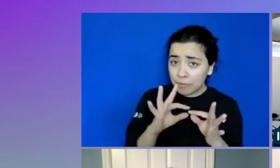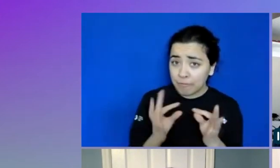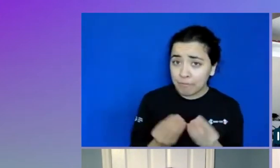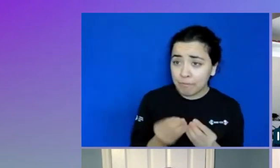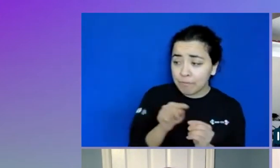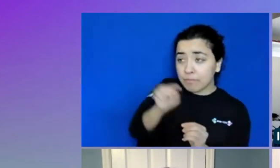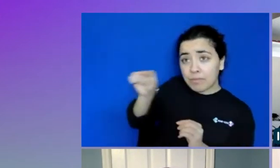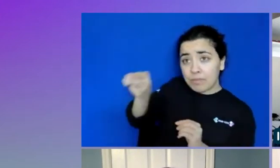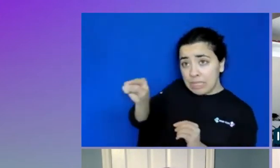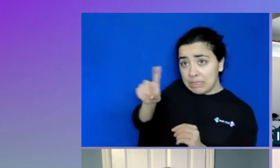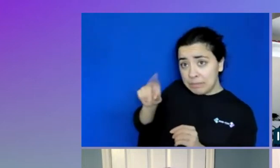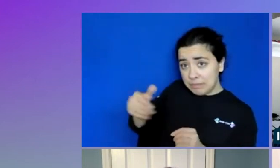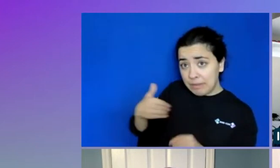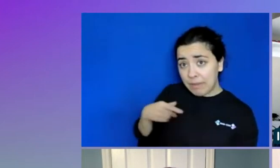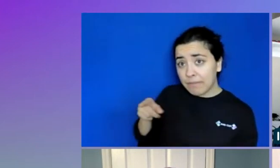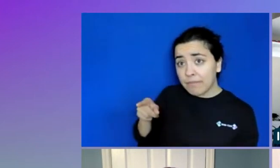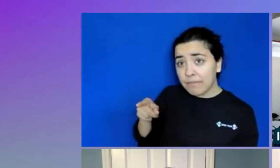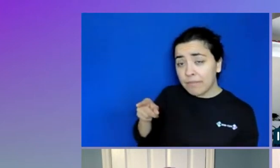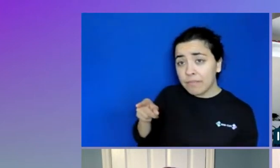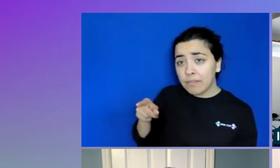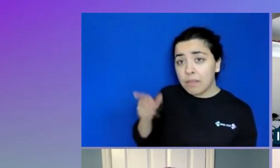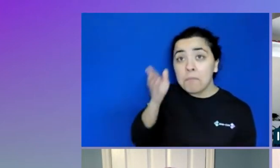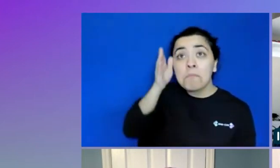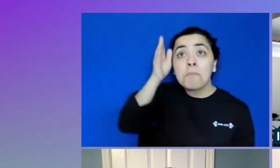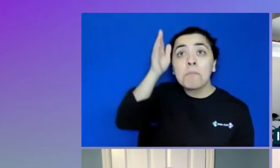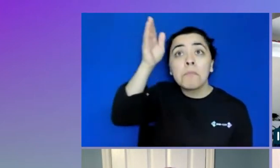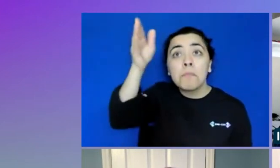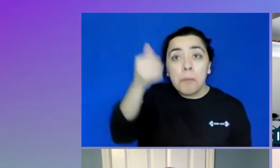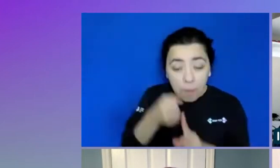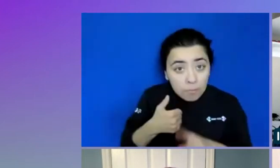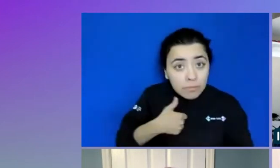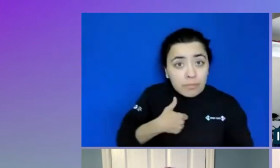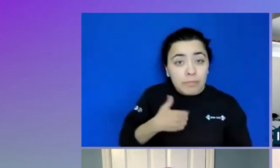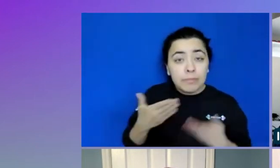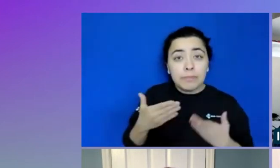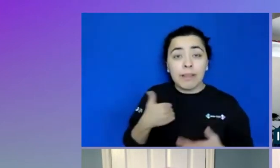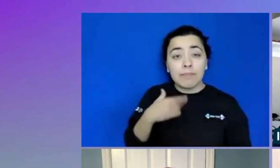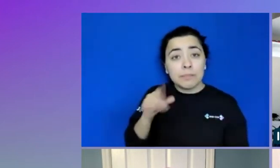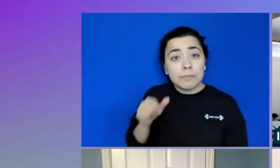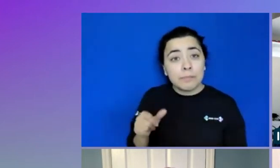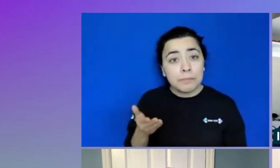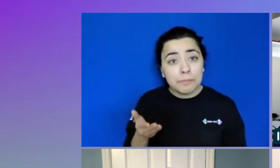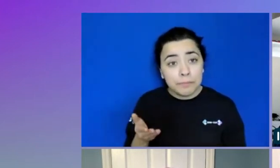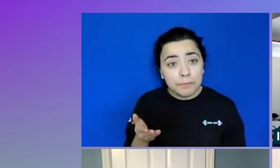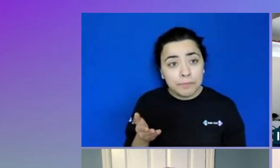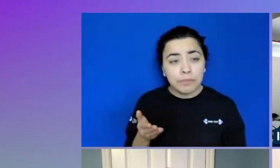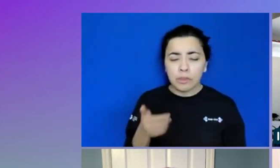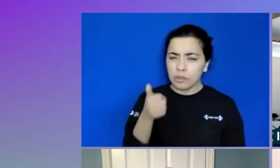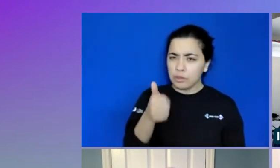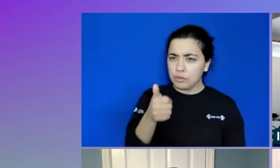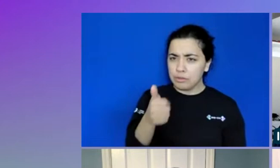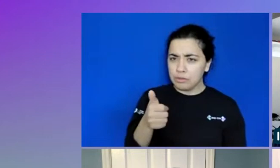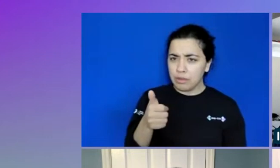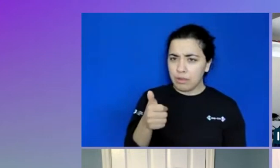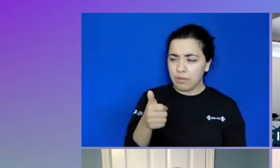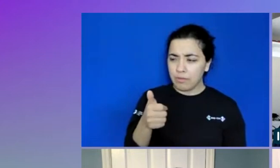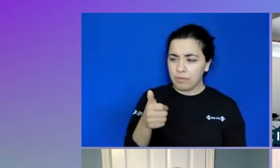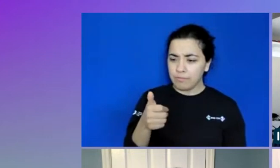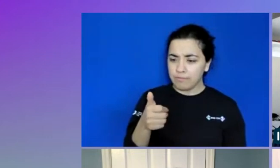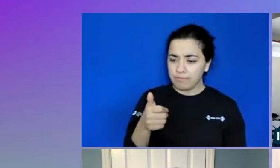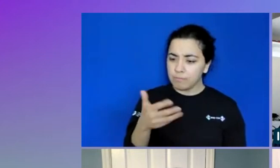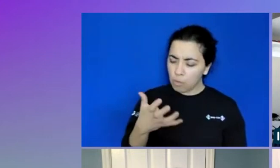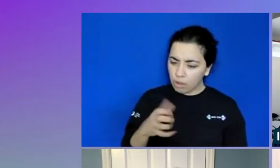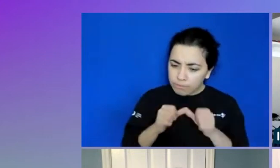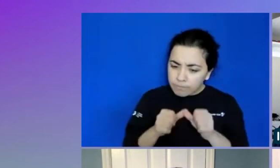a disability, or one day you may develop a disability. And do you want to continue with your